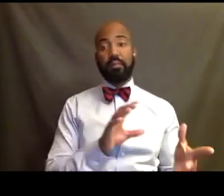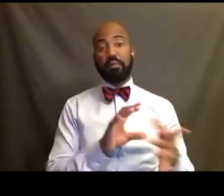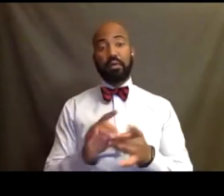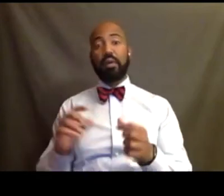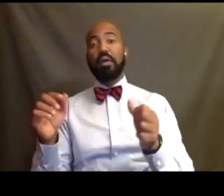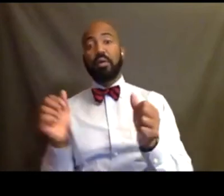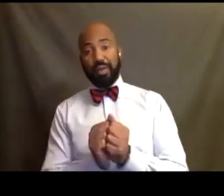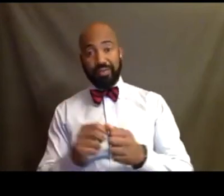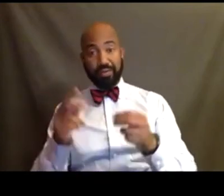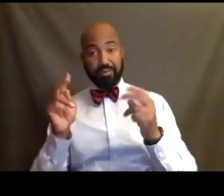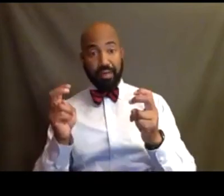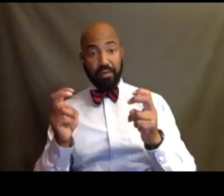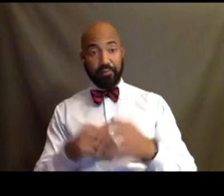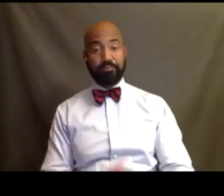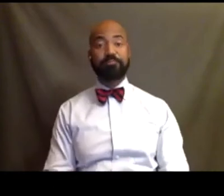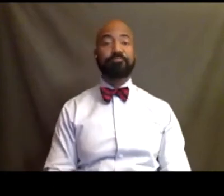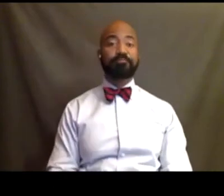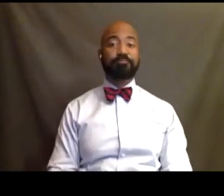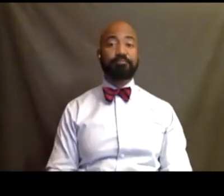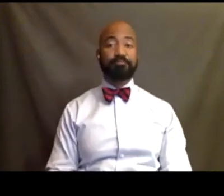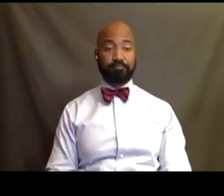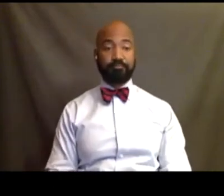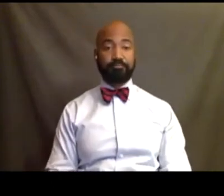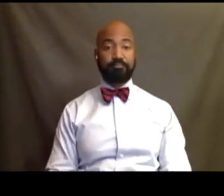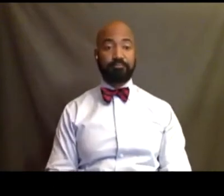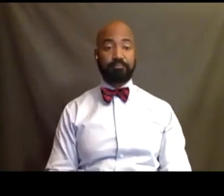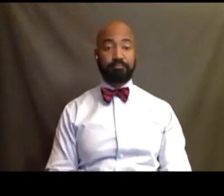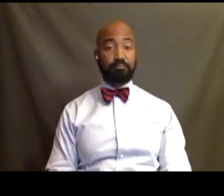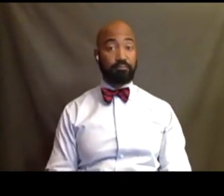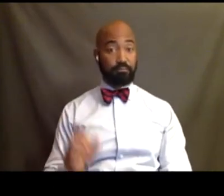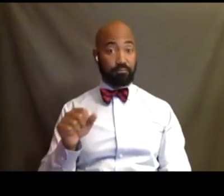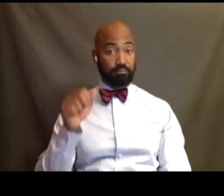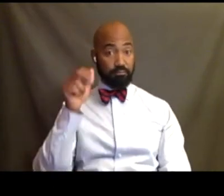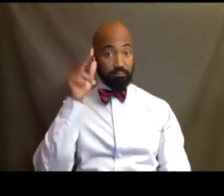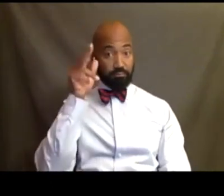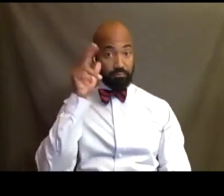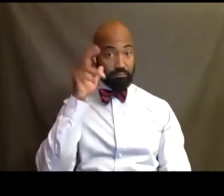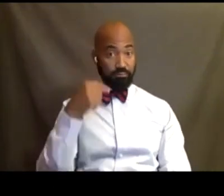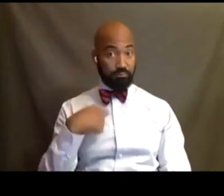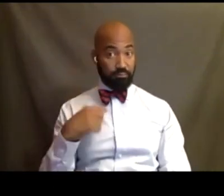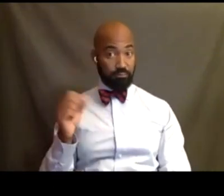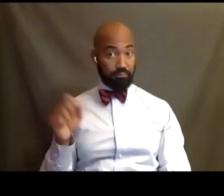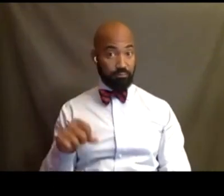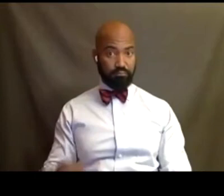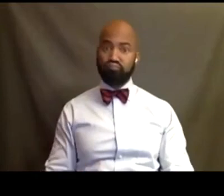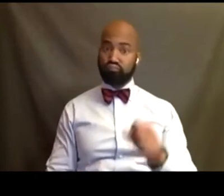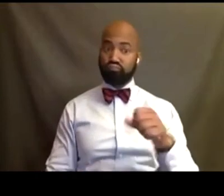One thing I am... Can y'all hear me? You can hear me. Okay. I'll be